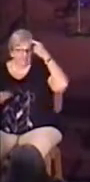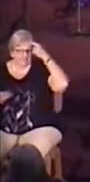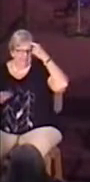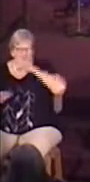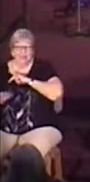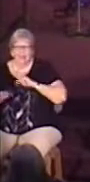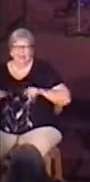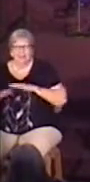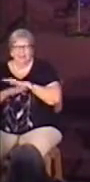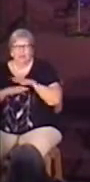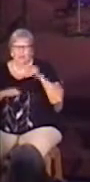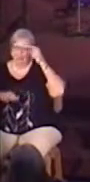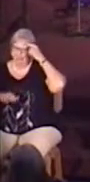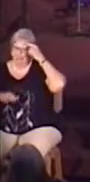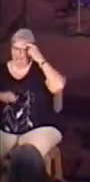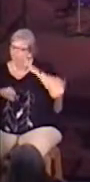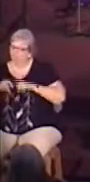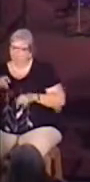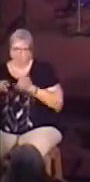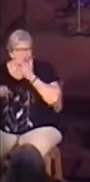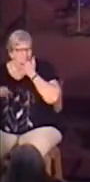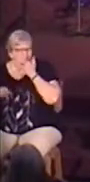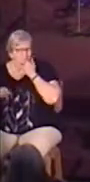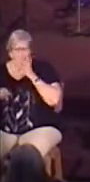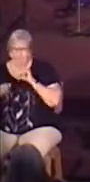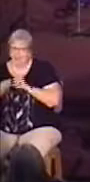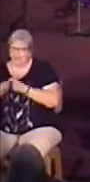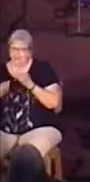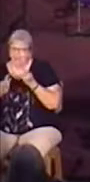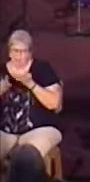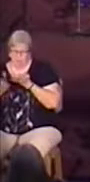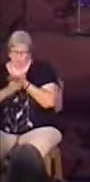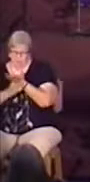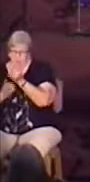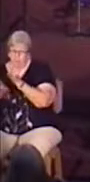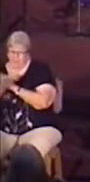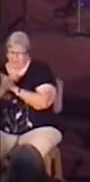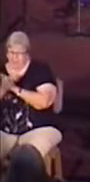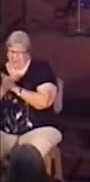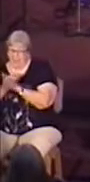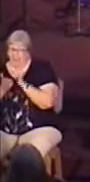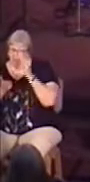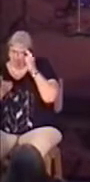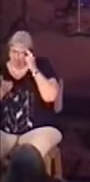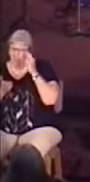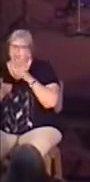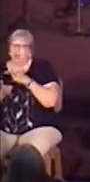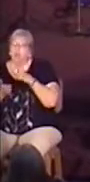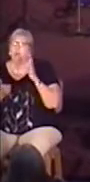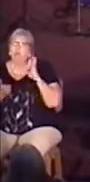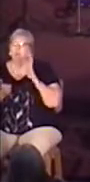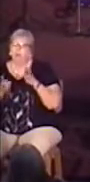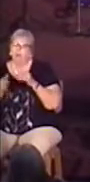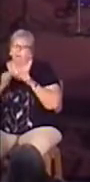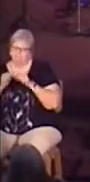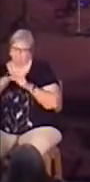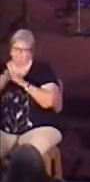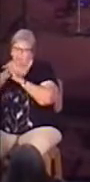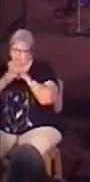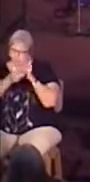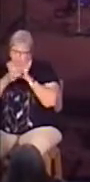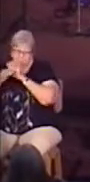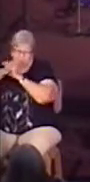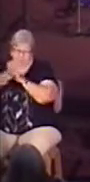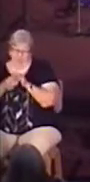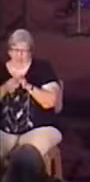kingdom-minded. You can't go wrong. If everything is filtered through that lens, you cannot go wrong. You will be unified. Paul says it like this in